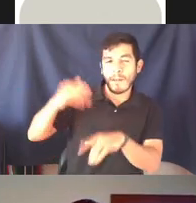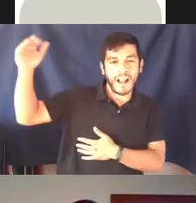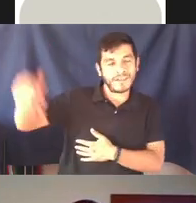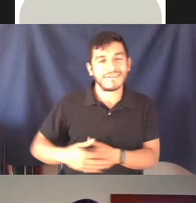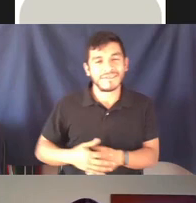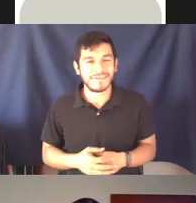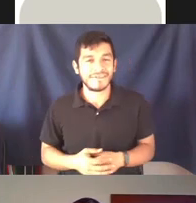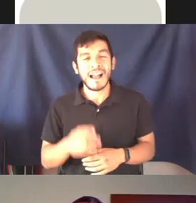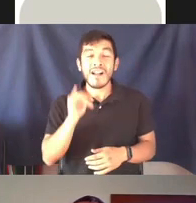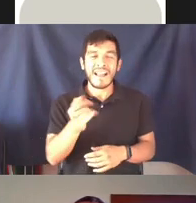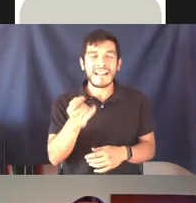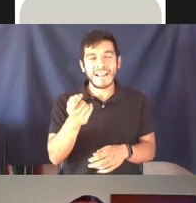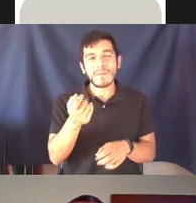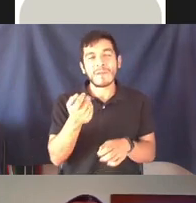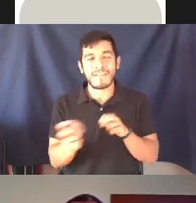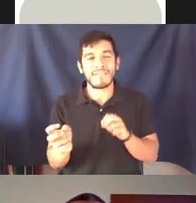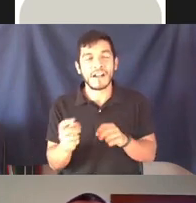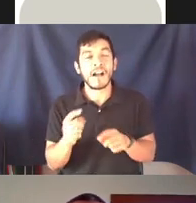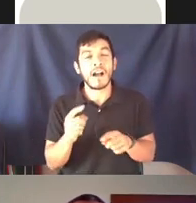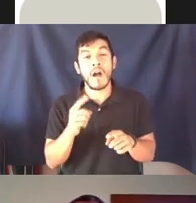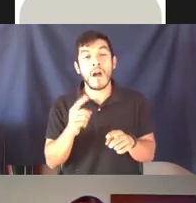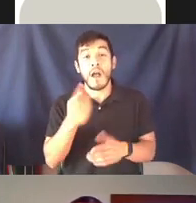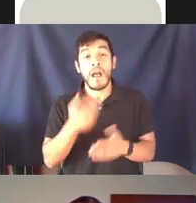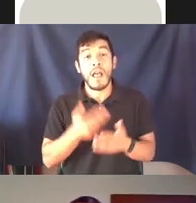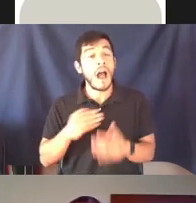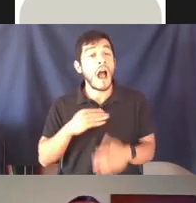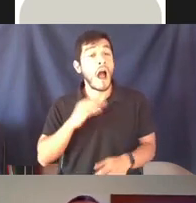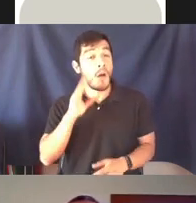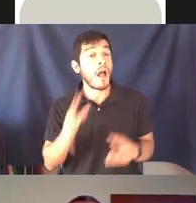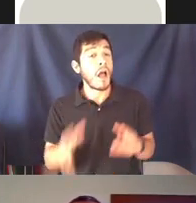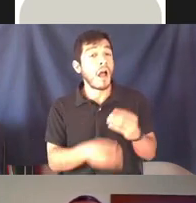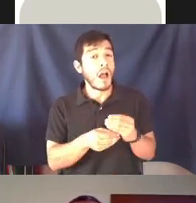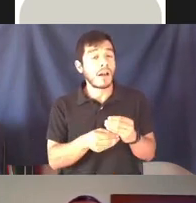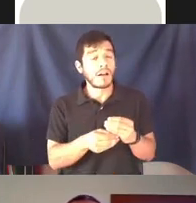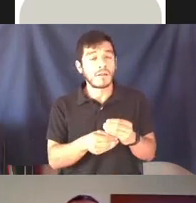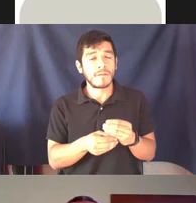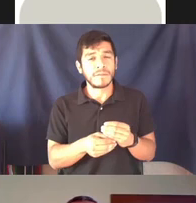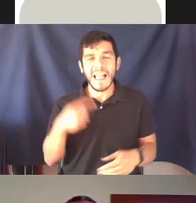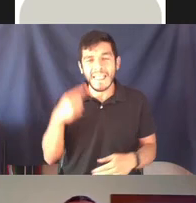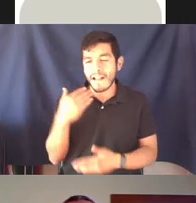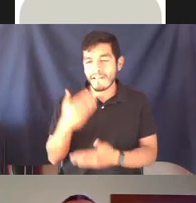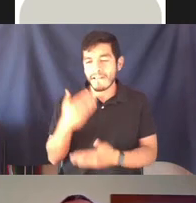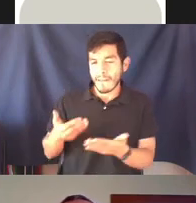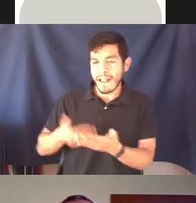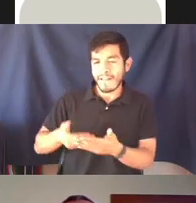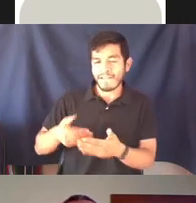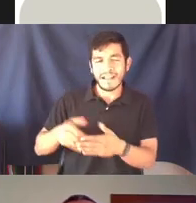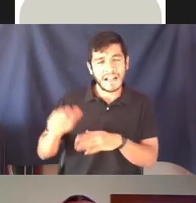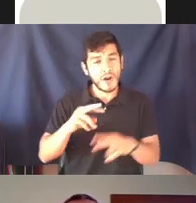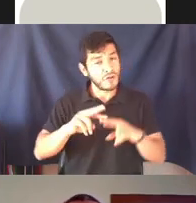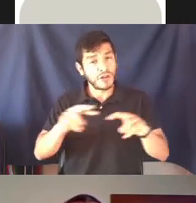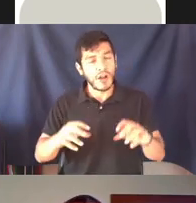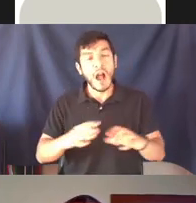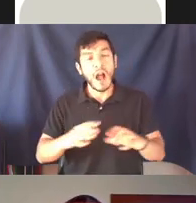I will say, and I do think there's some evidence of this in the research, is that a lot of mentoring programs that are trying to do what I would